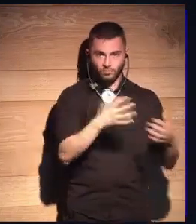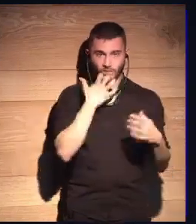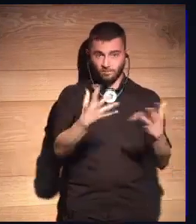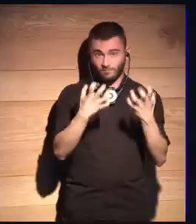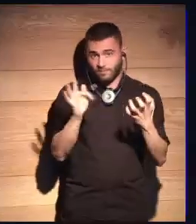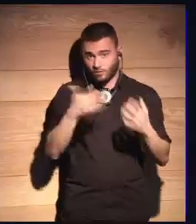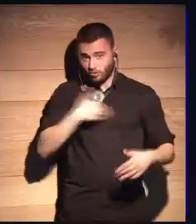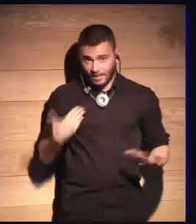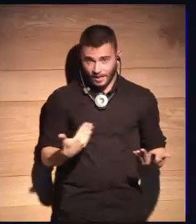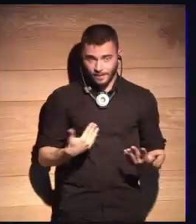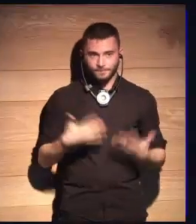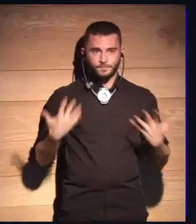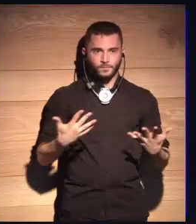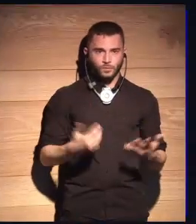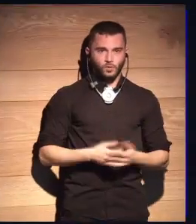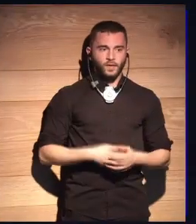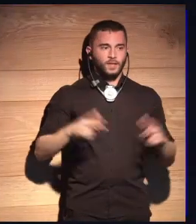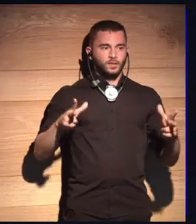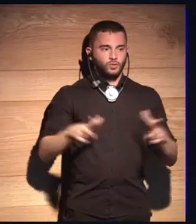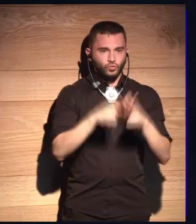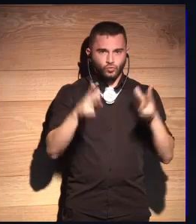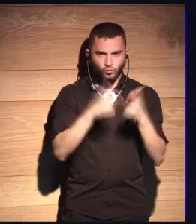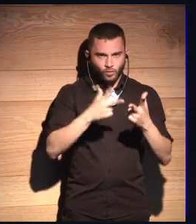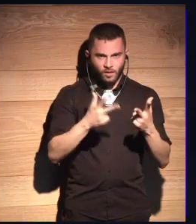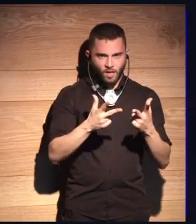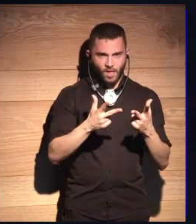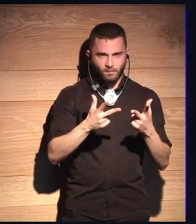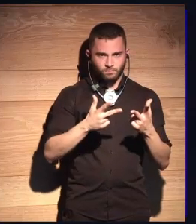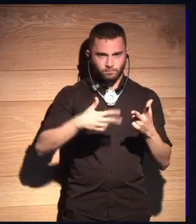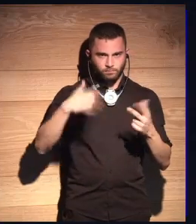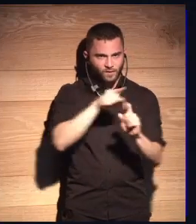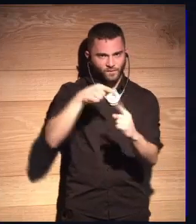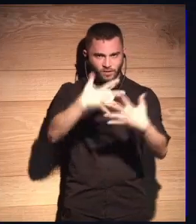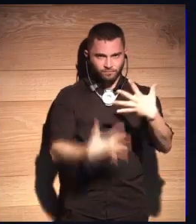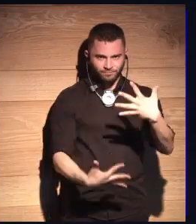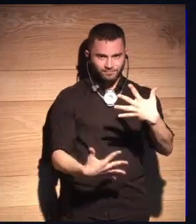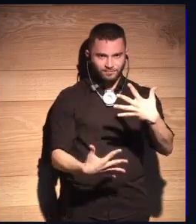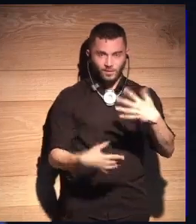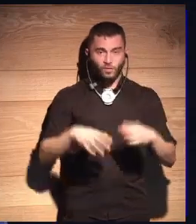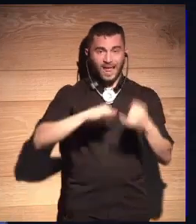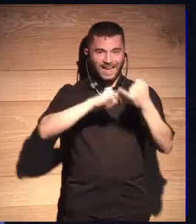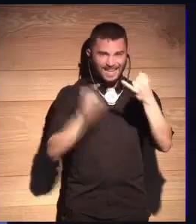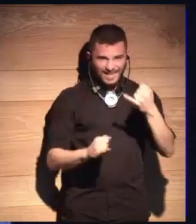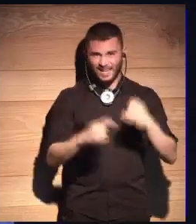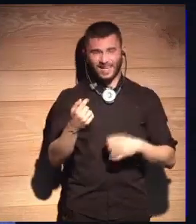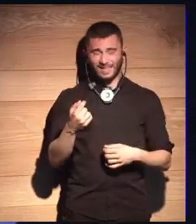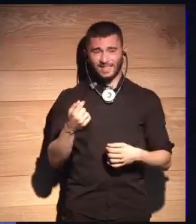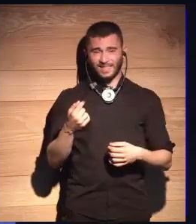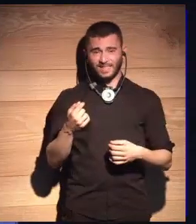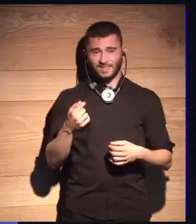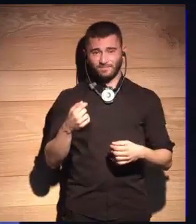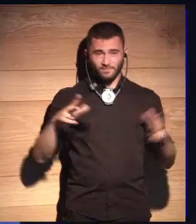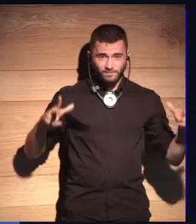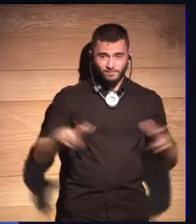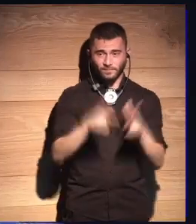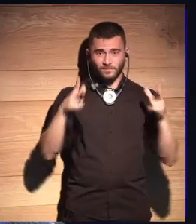sociological background to, I think, some political and philosophical crises that took much longer than that to